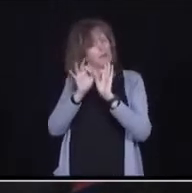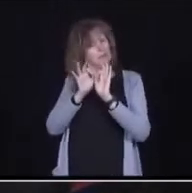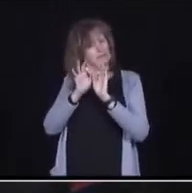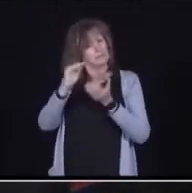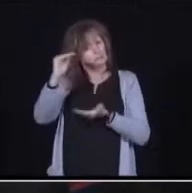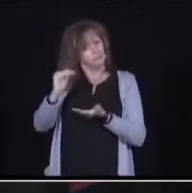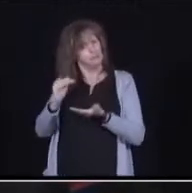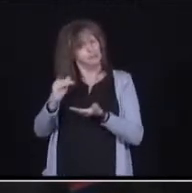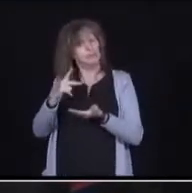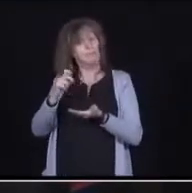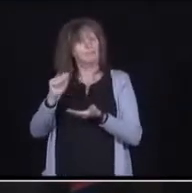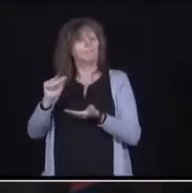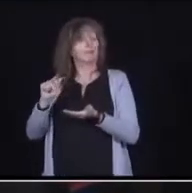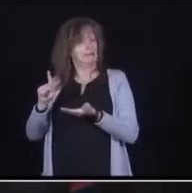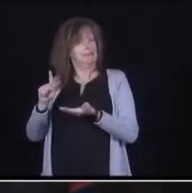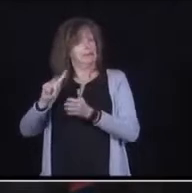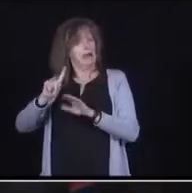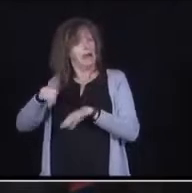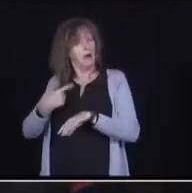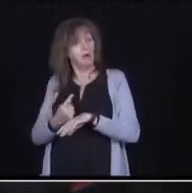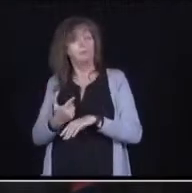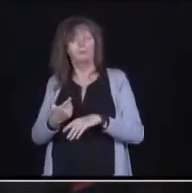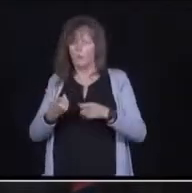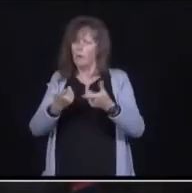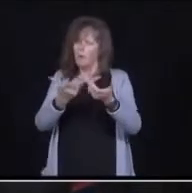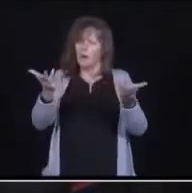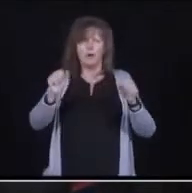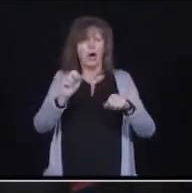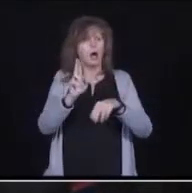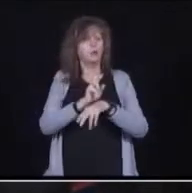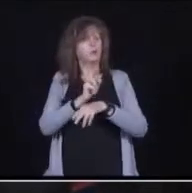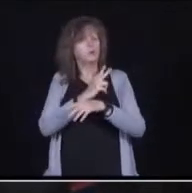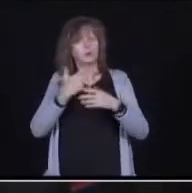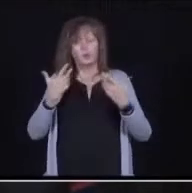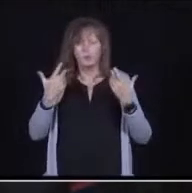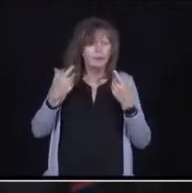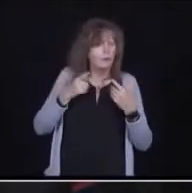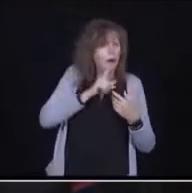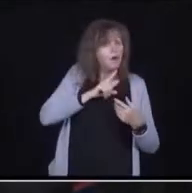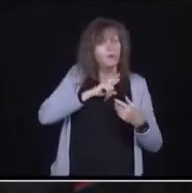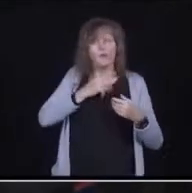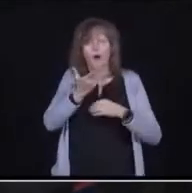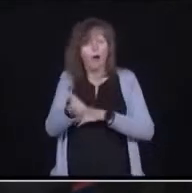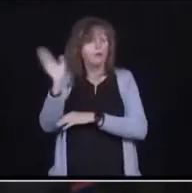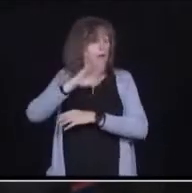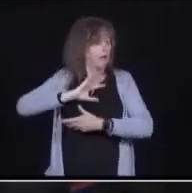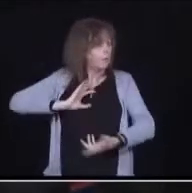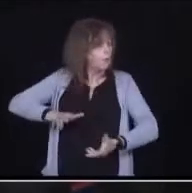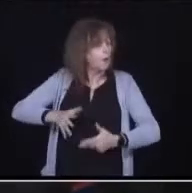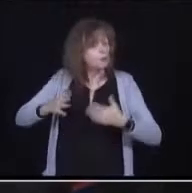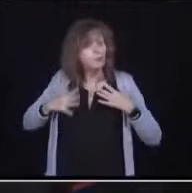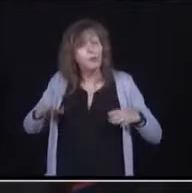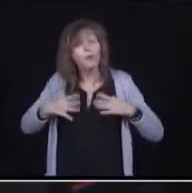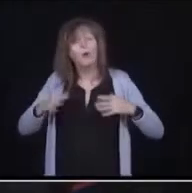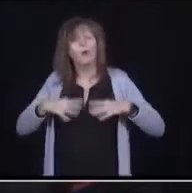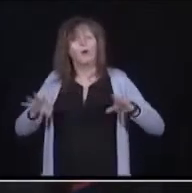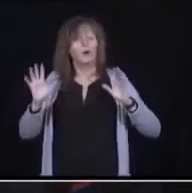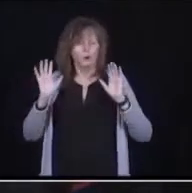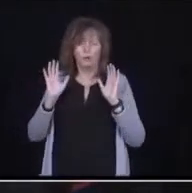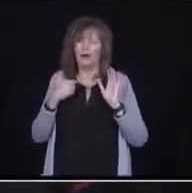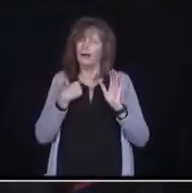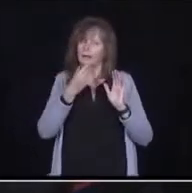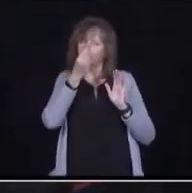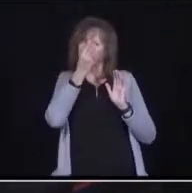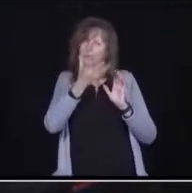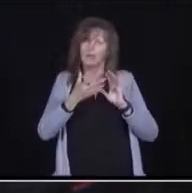use them when you want. You use your dishwasher, use your washing machine. I always tell the story that I've